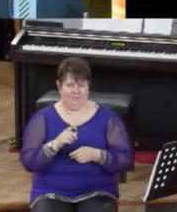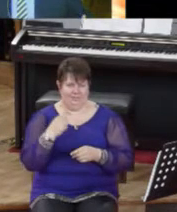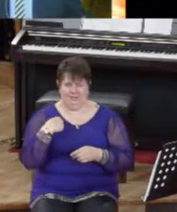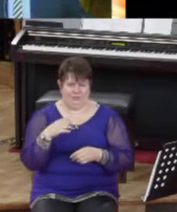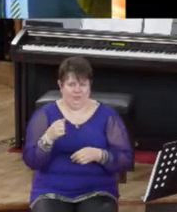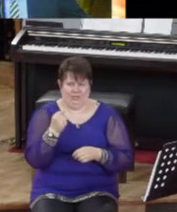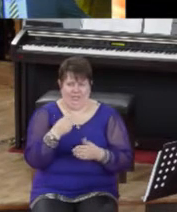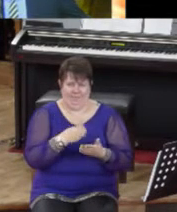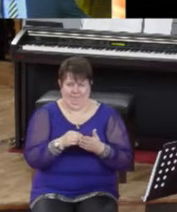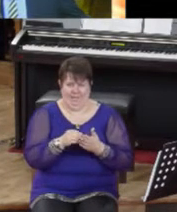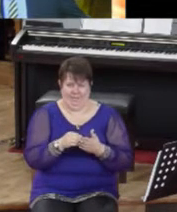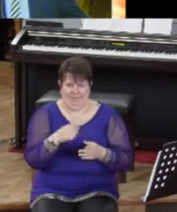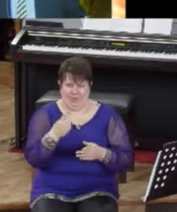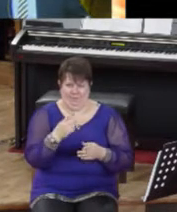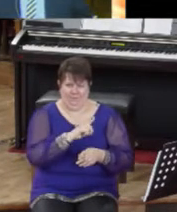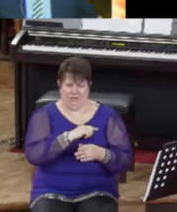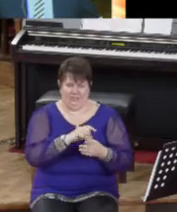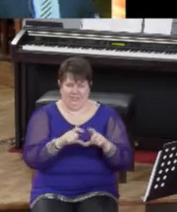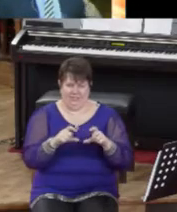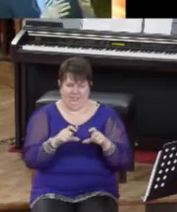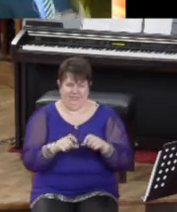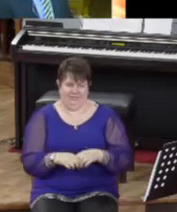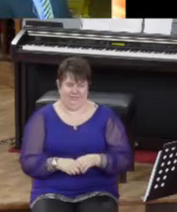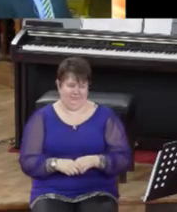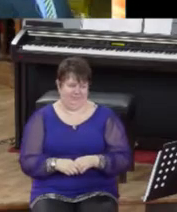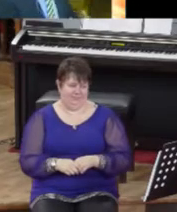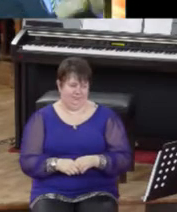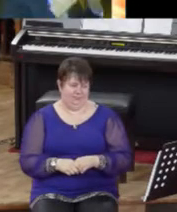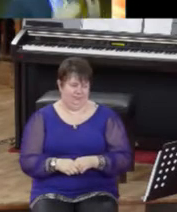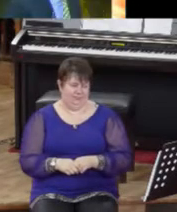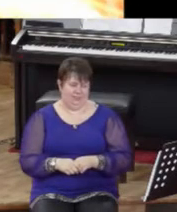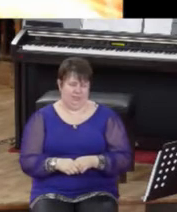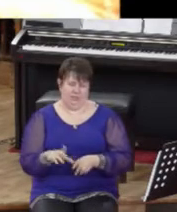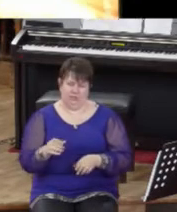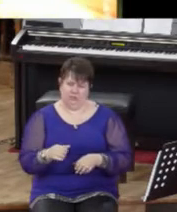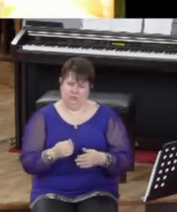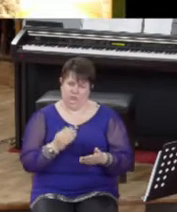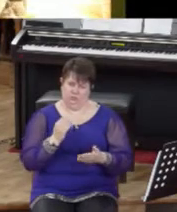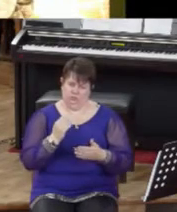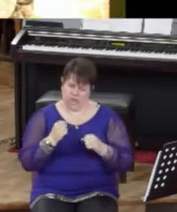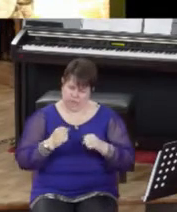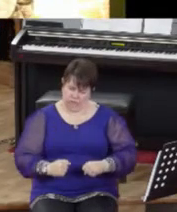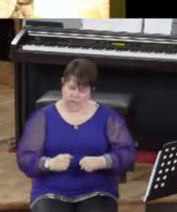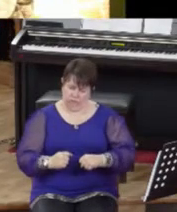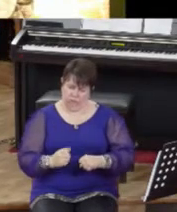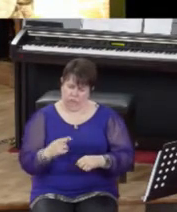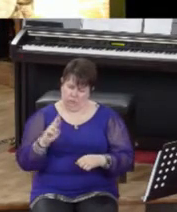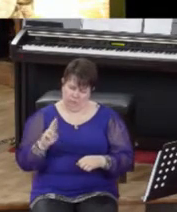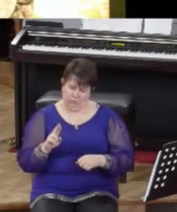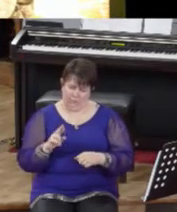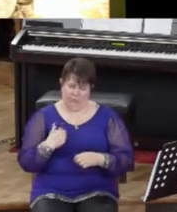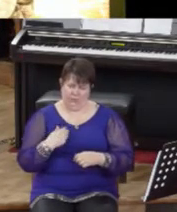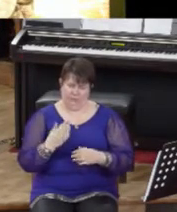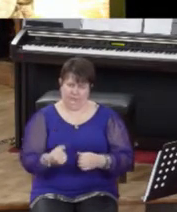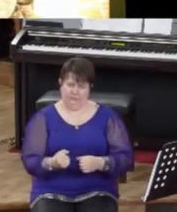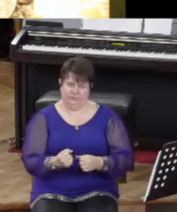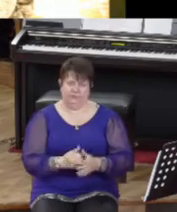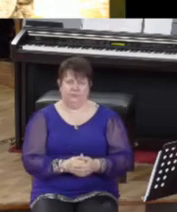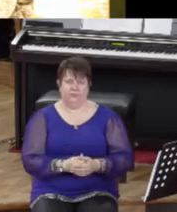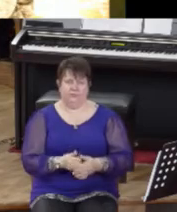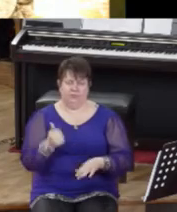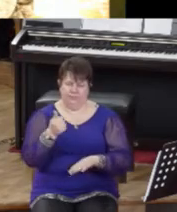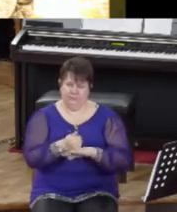for a ticket. It's a sure and a steadfast hope. It's a hope that's based